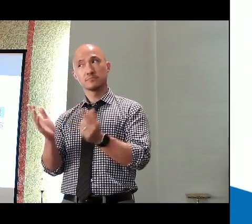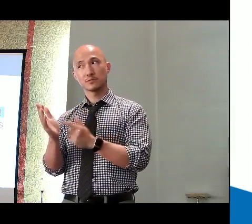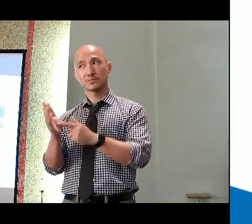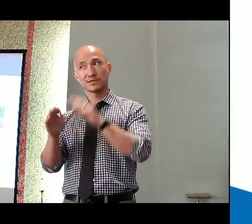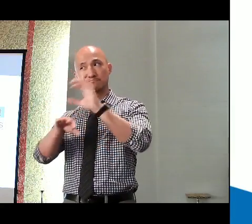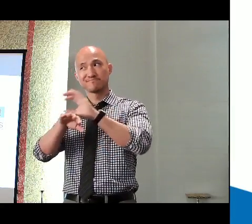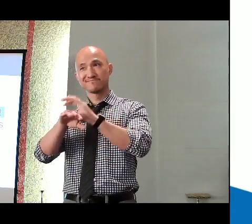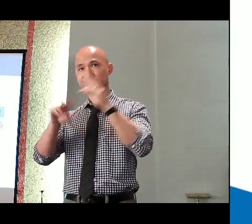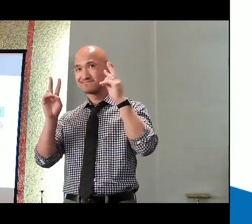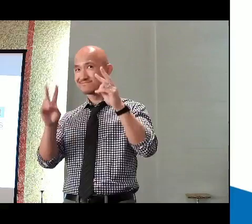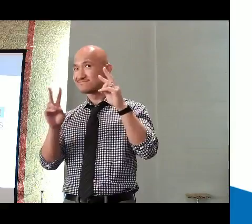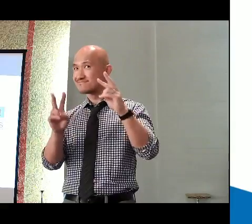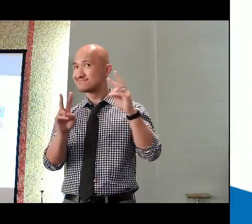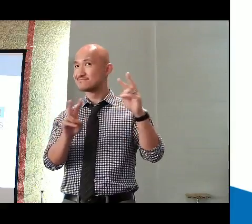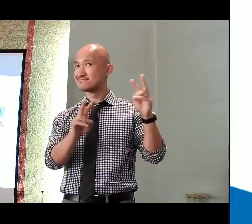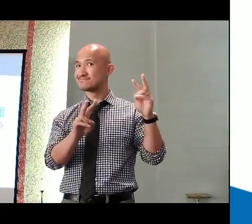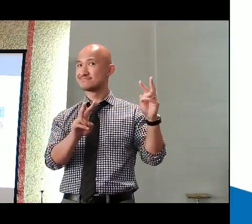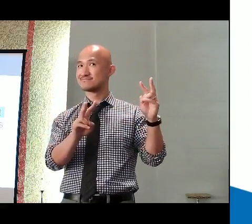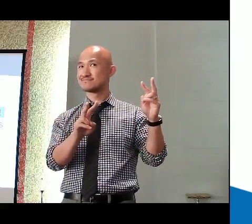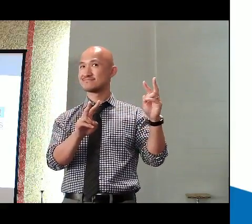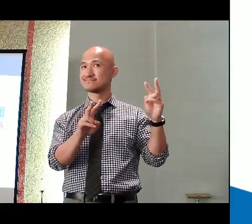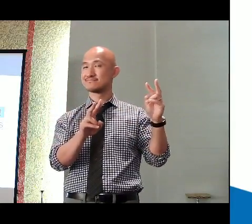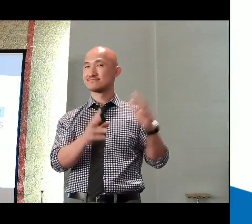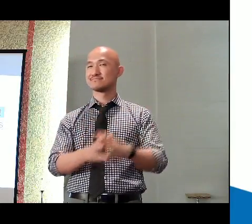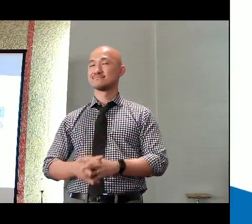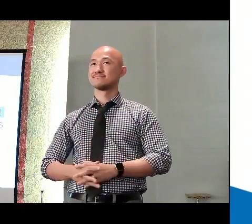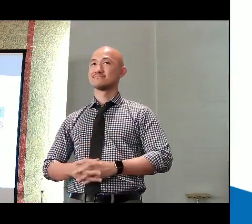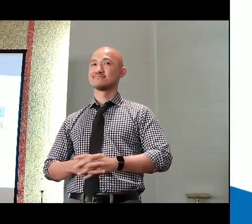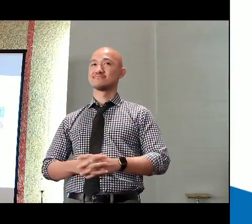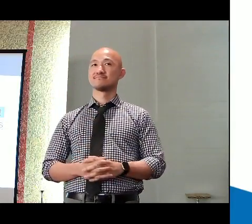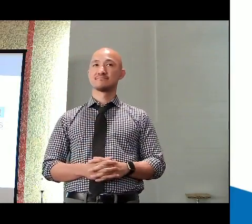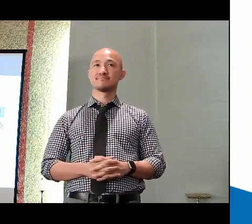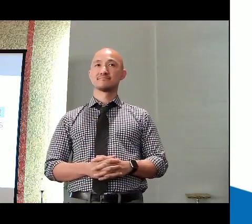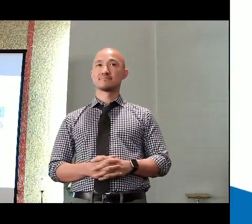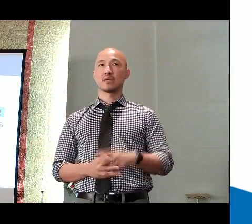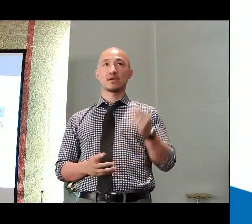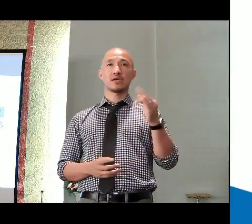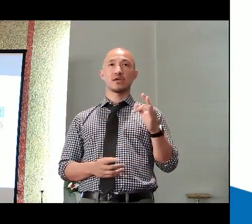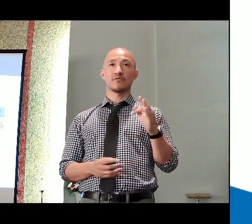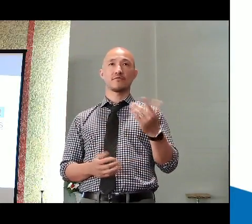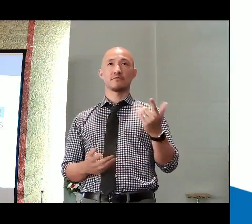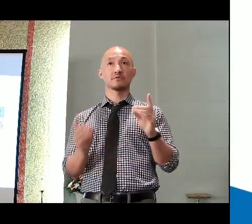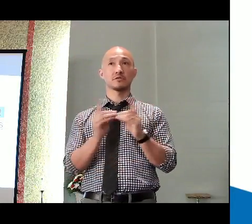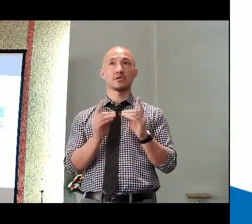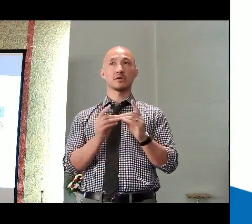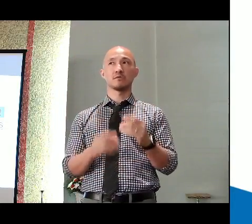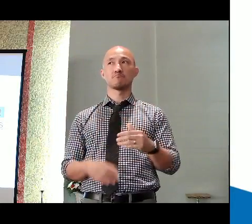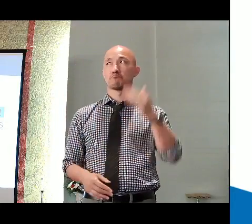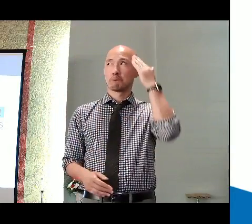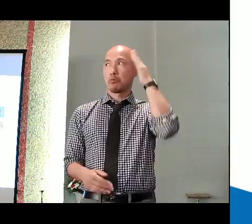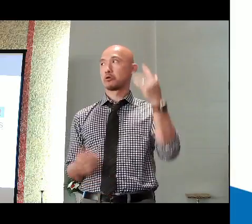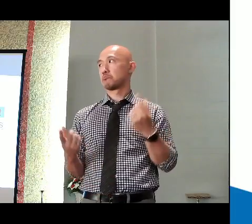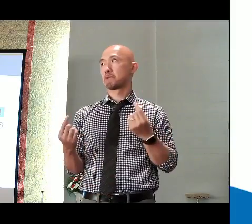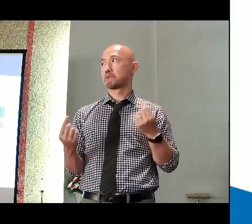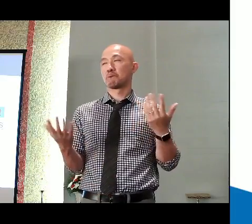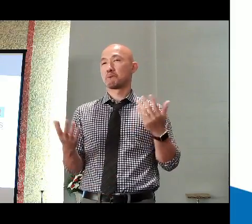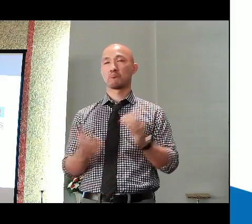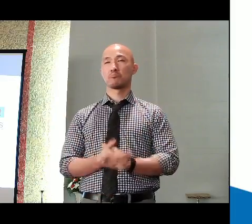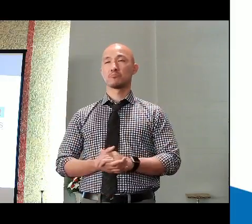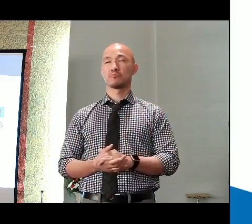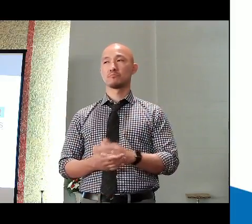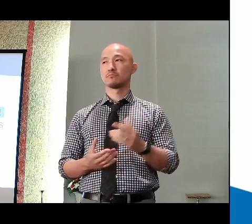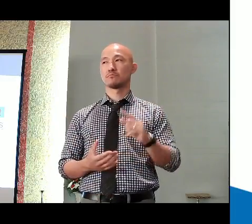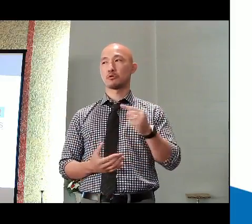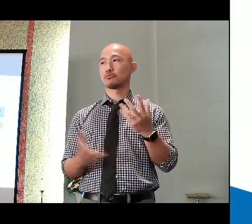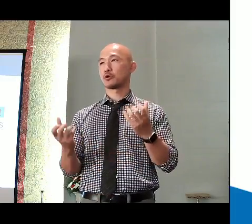business. You need to go public with your intentions. Because if you keep things in the dark, that's where evil